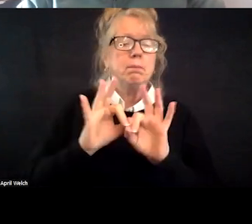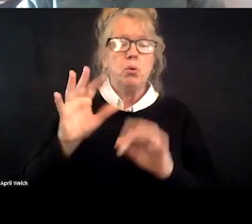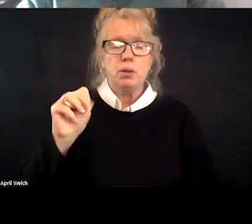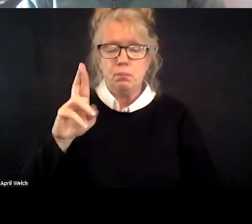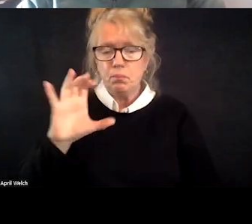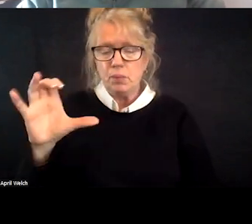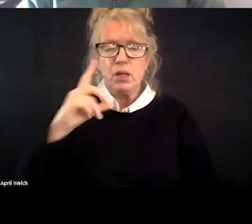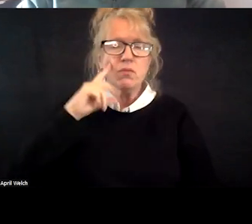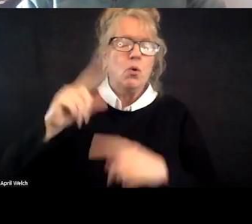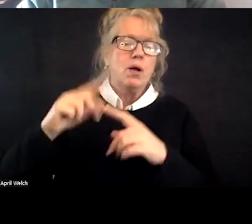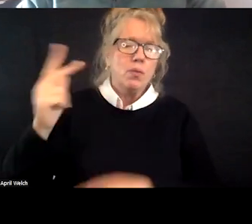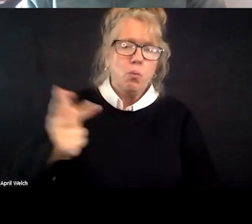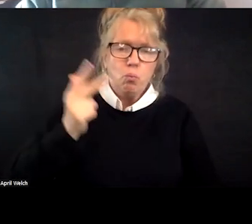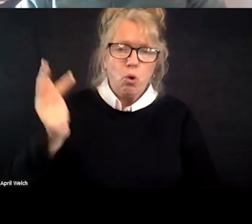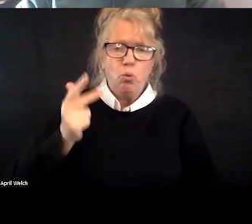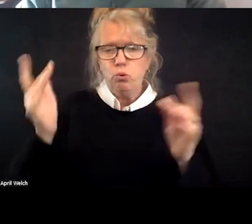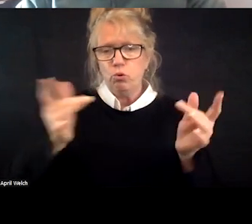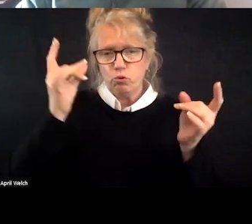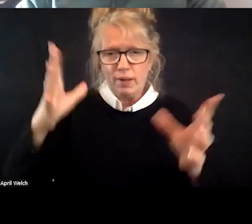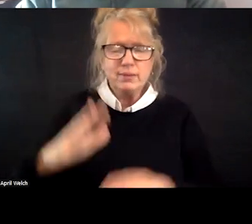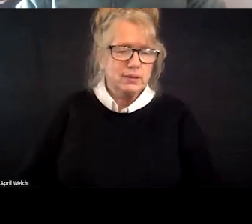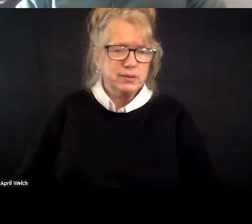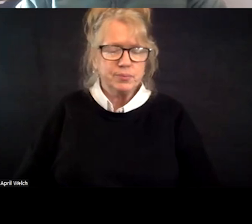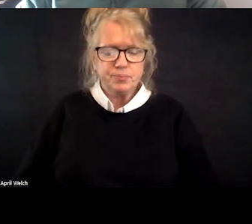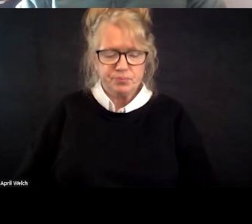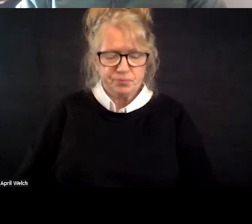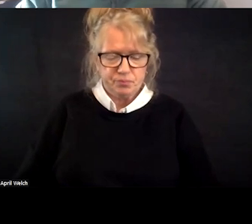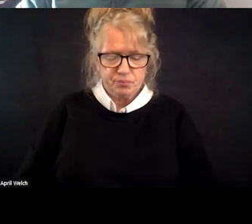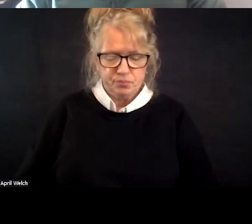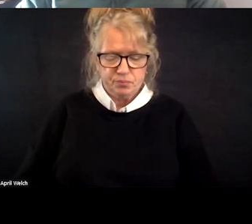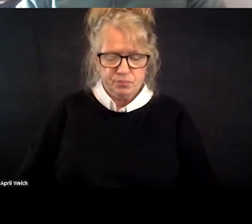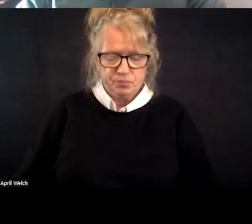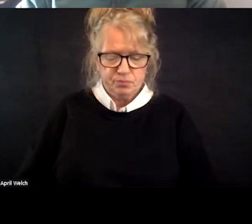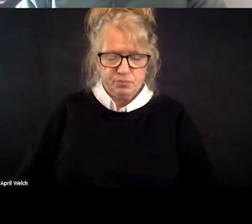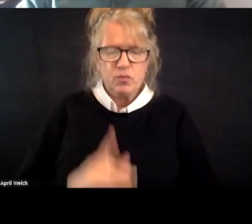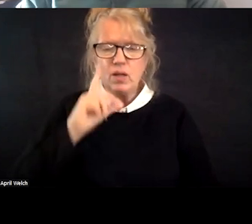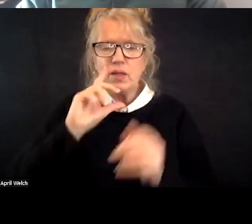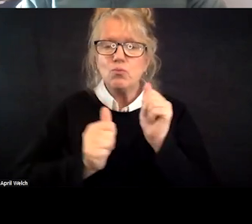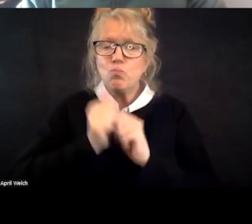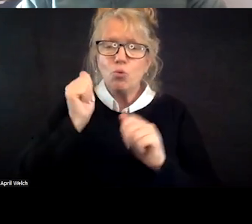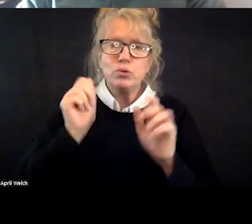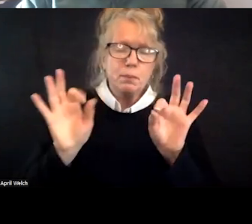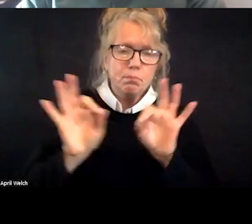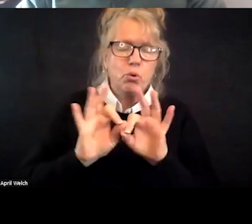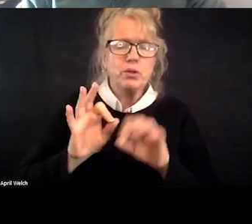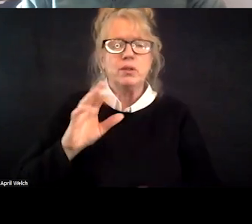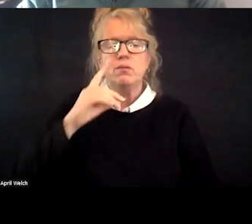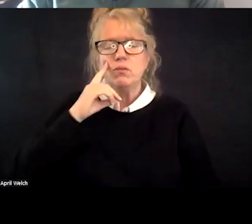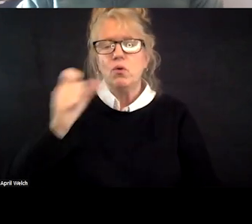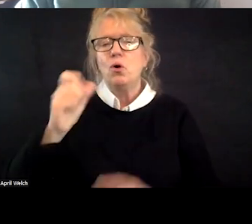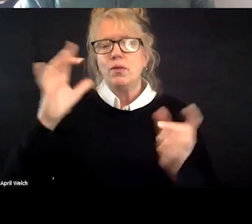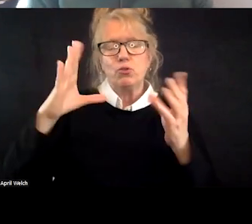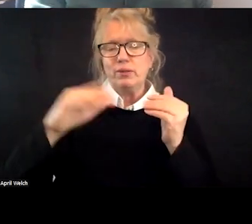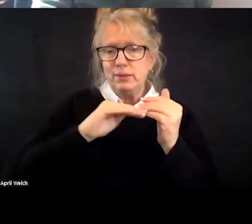mobile crisis, if you go to the next slide, and what they think are most important metrics for crisis stabilization